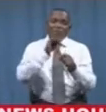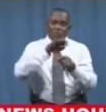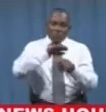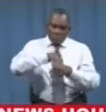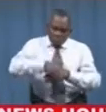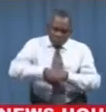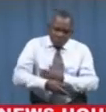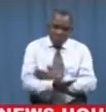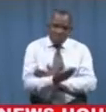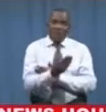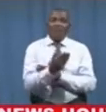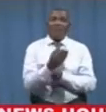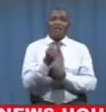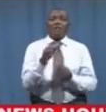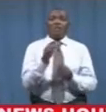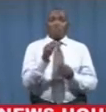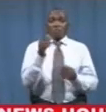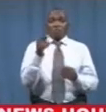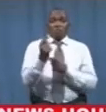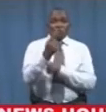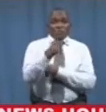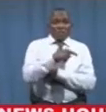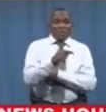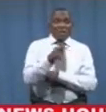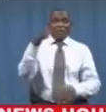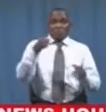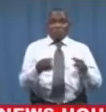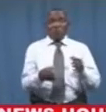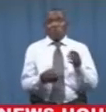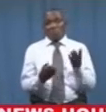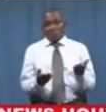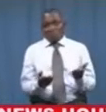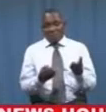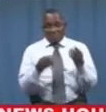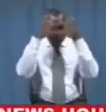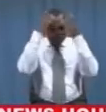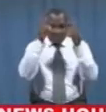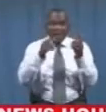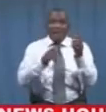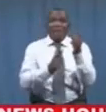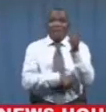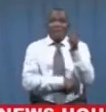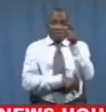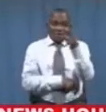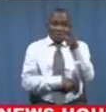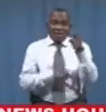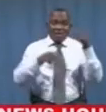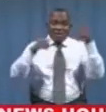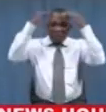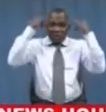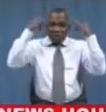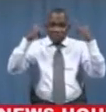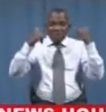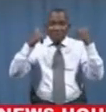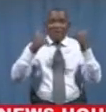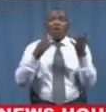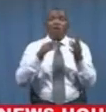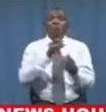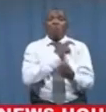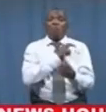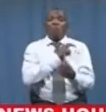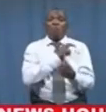In court on Monday, March 15, 2021, Prosecutor Chief Inspector Emmanuel